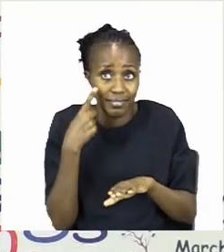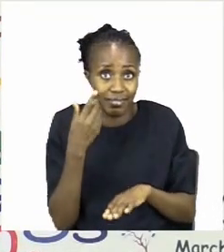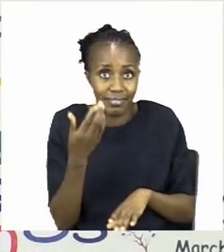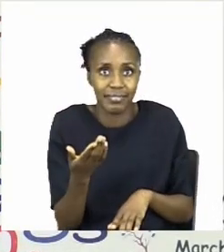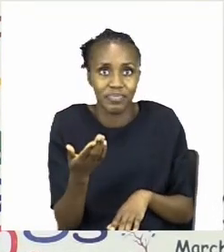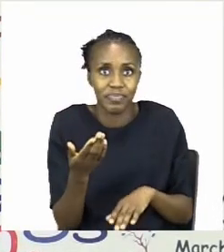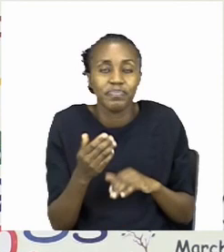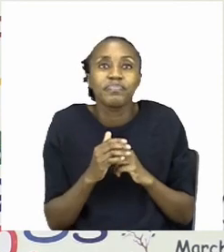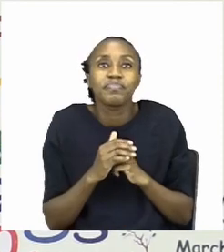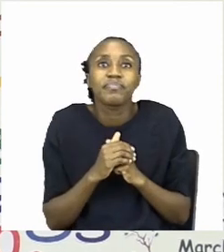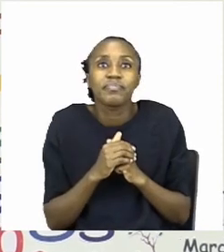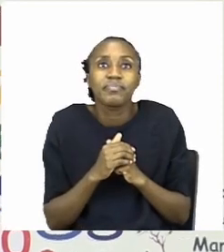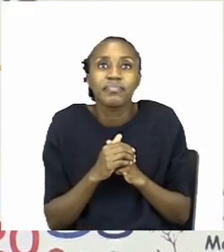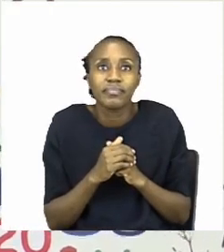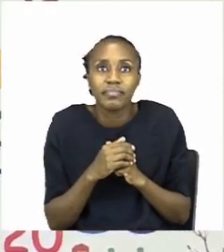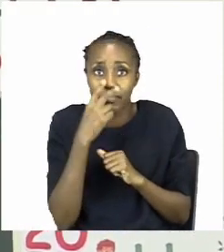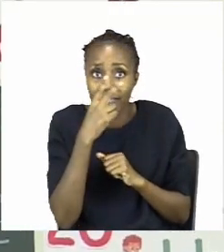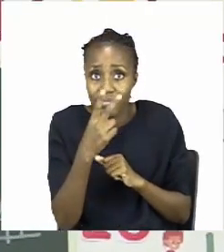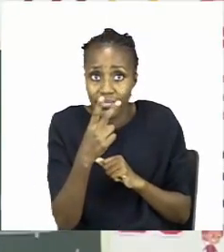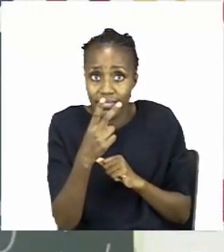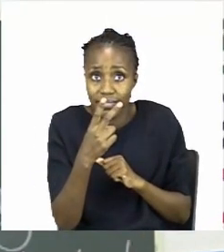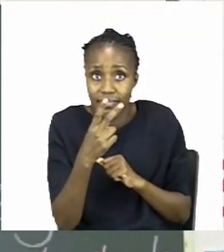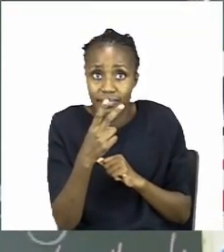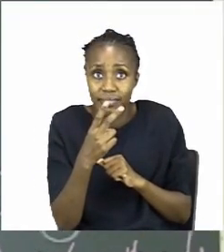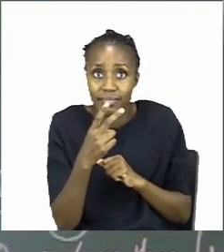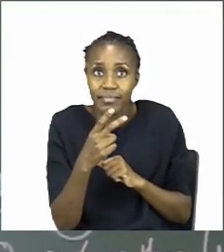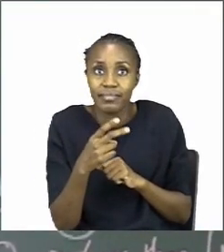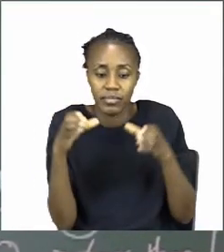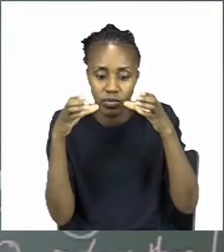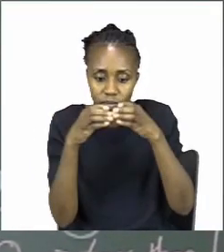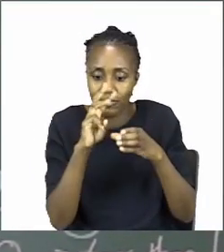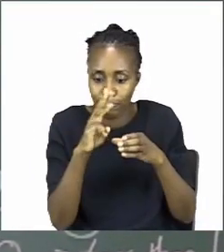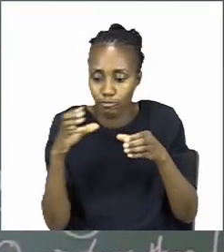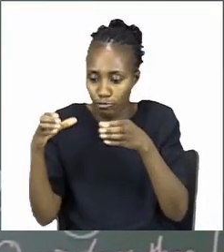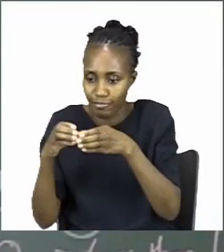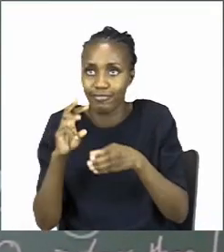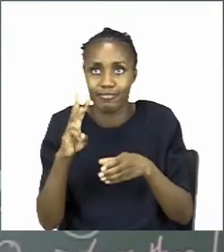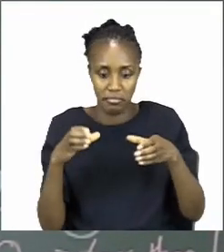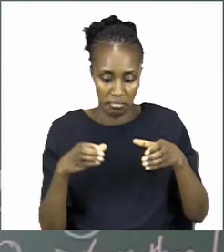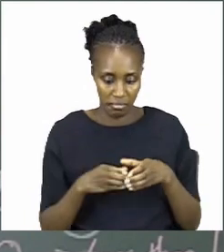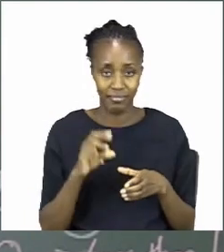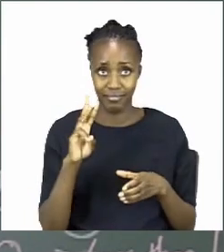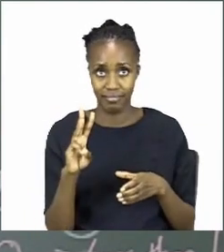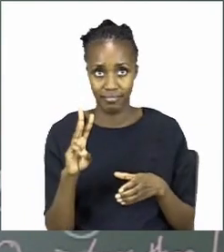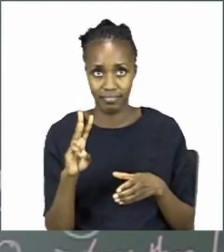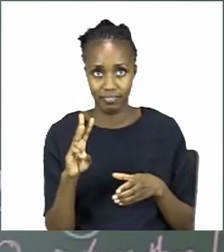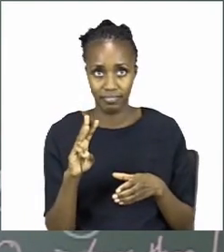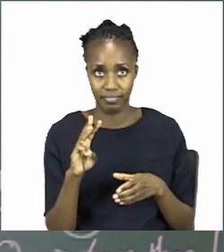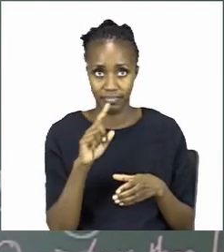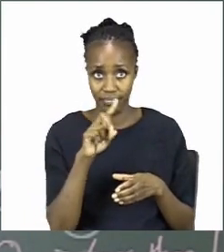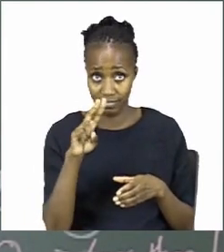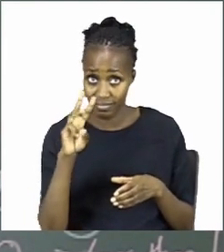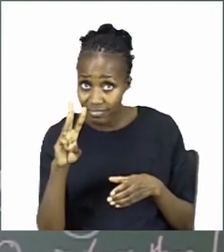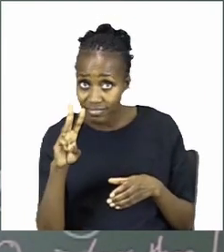look. So you will see here, I already made groups of 3 stars. So here we have 1,